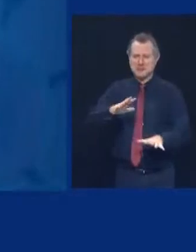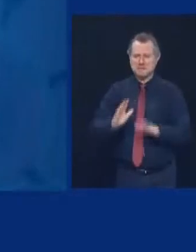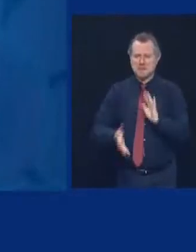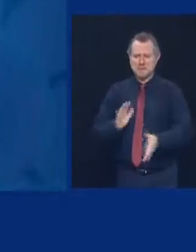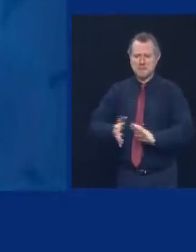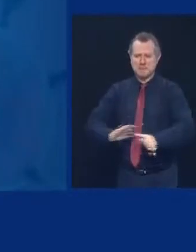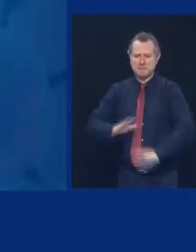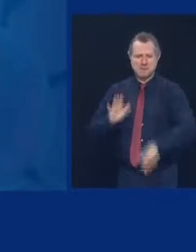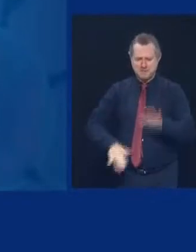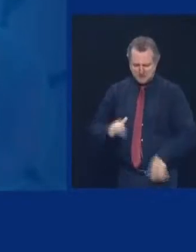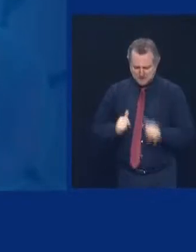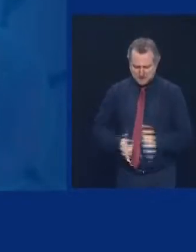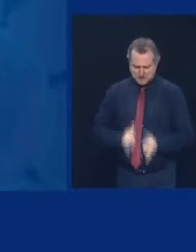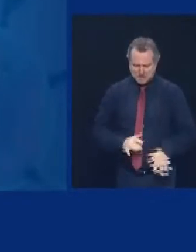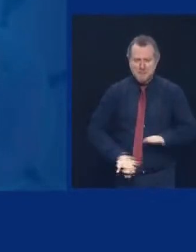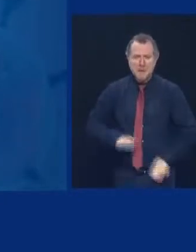ember.